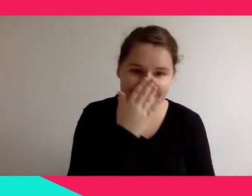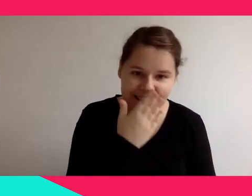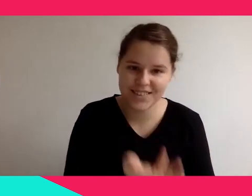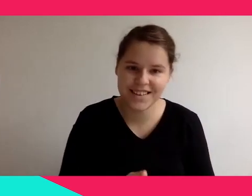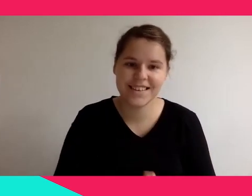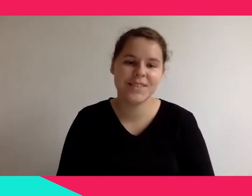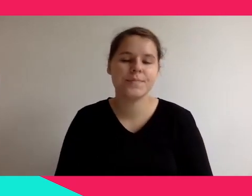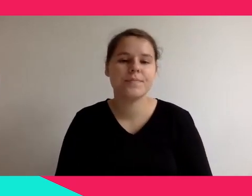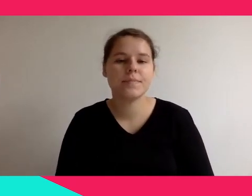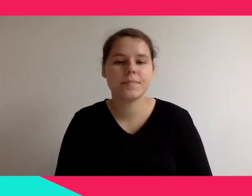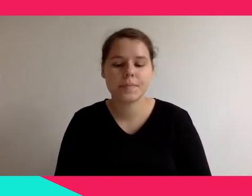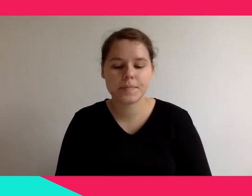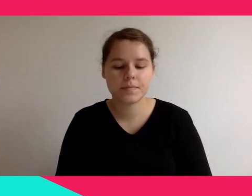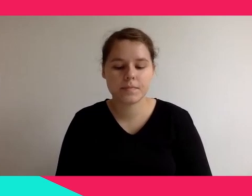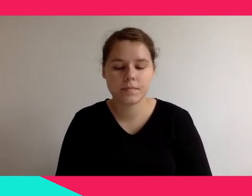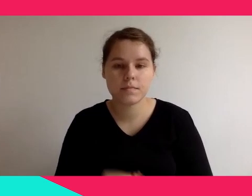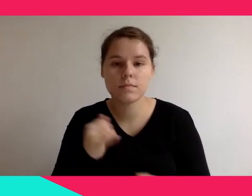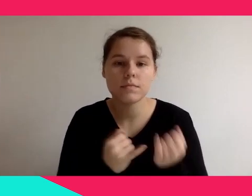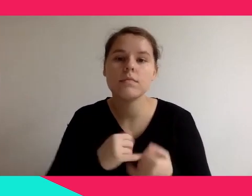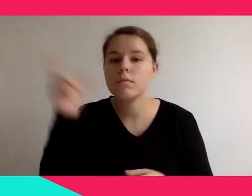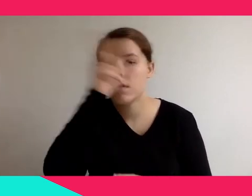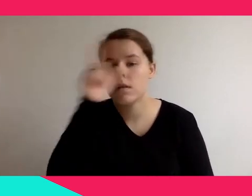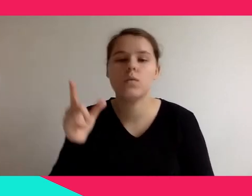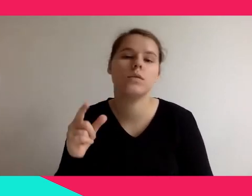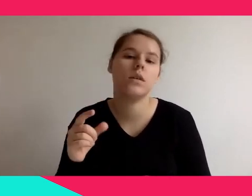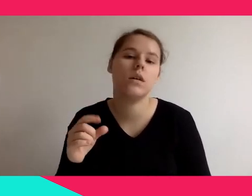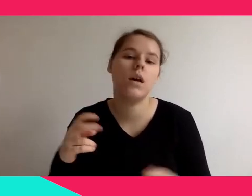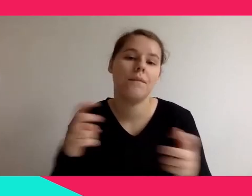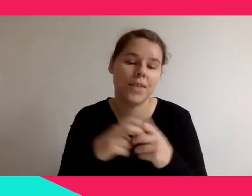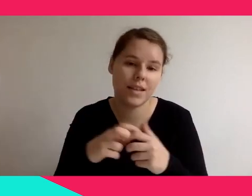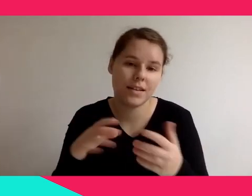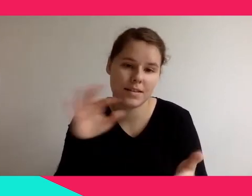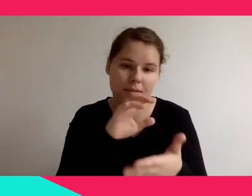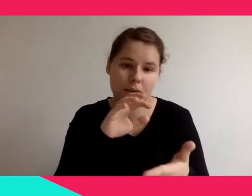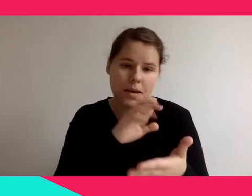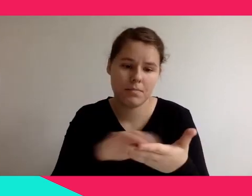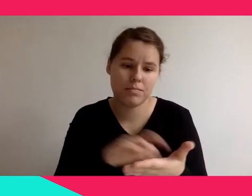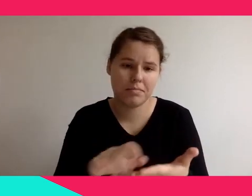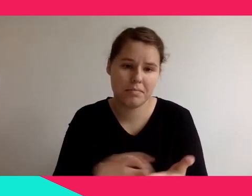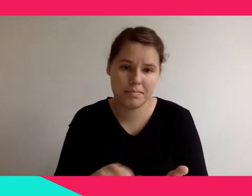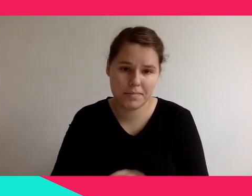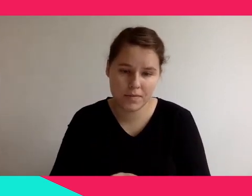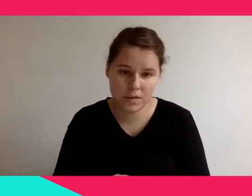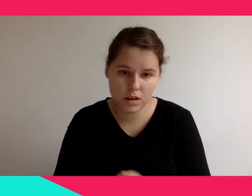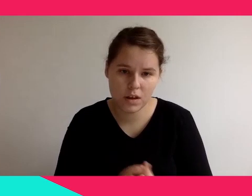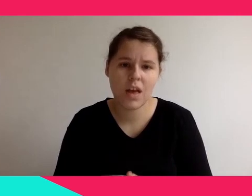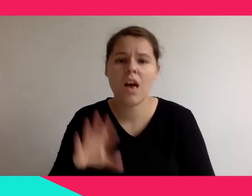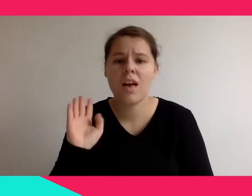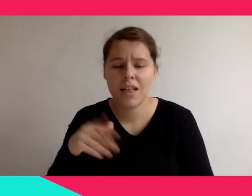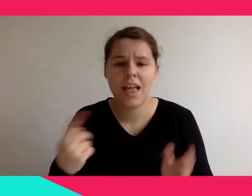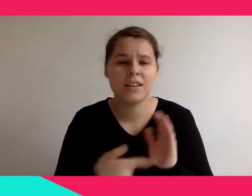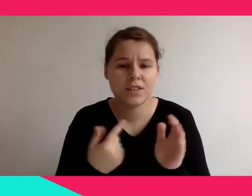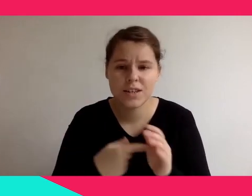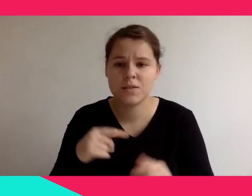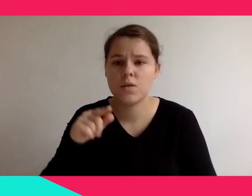fast, that they have more expertise than people that are typing slowly. So what we figured out